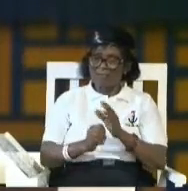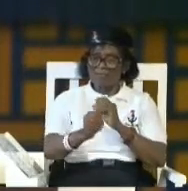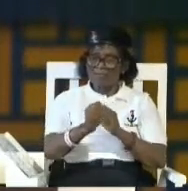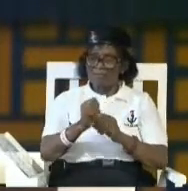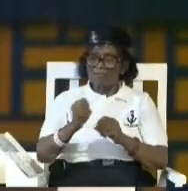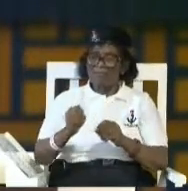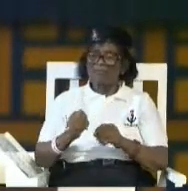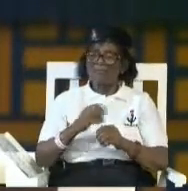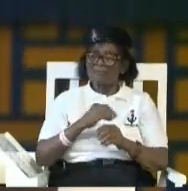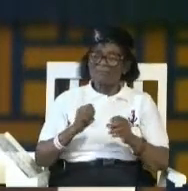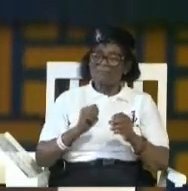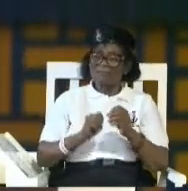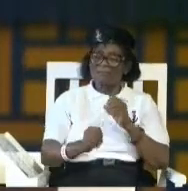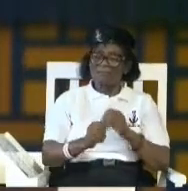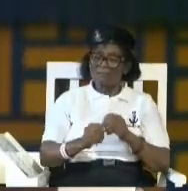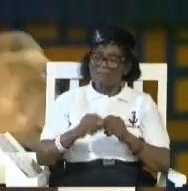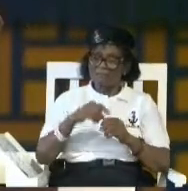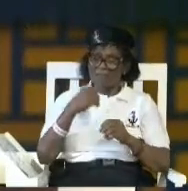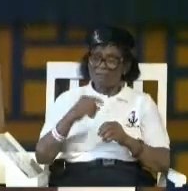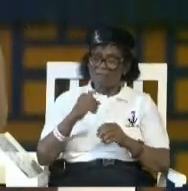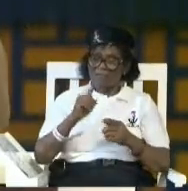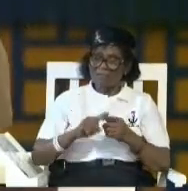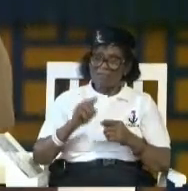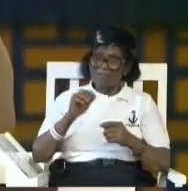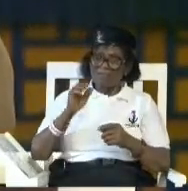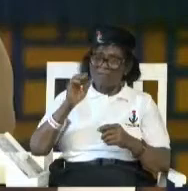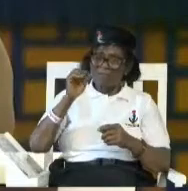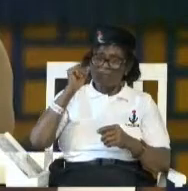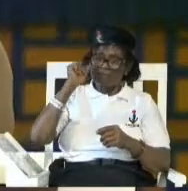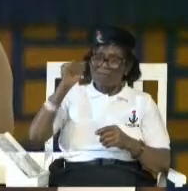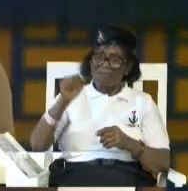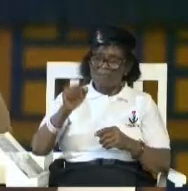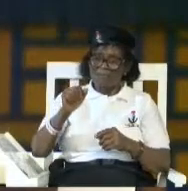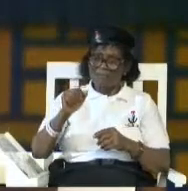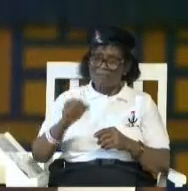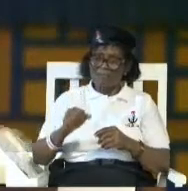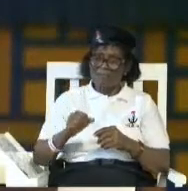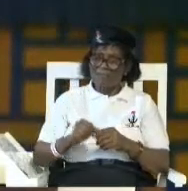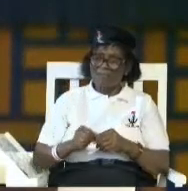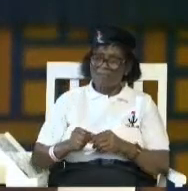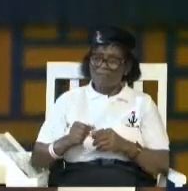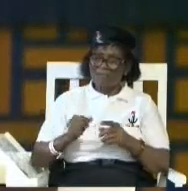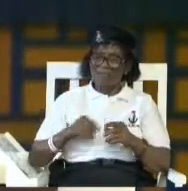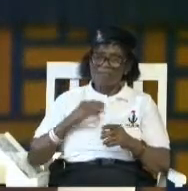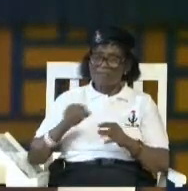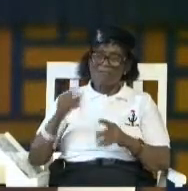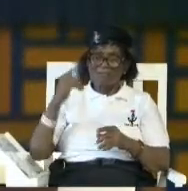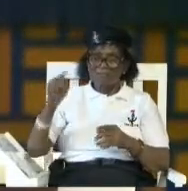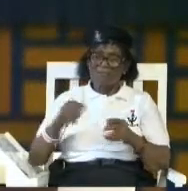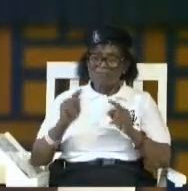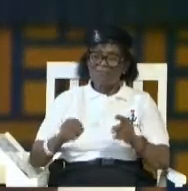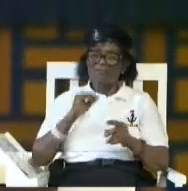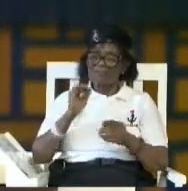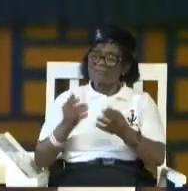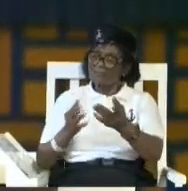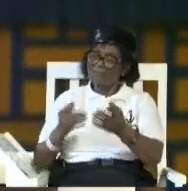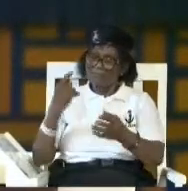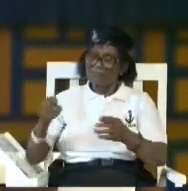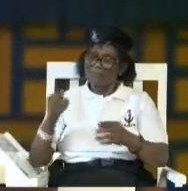And Elisha sent to his king and said, "Hey, this fellow is waiting for you there. Don't go that way."